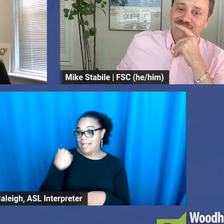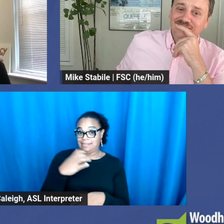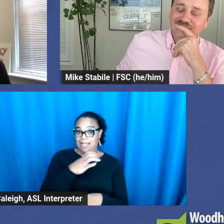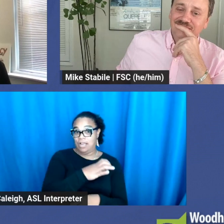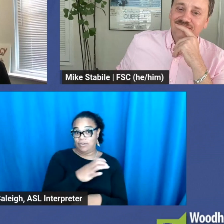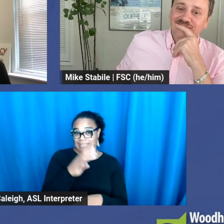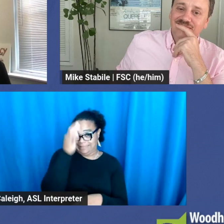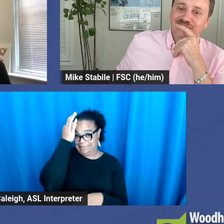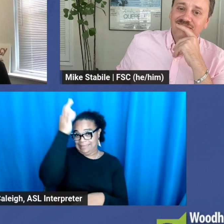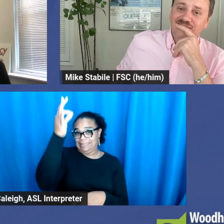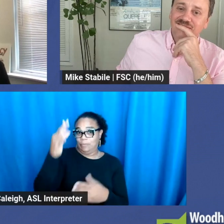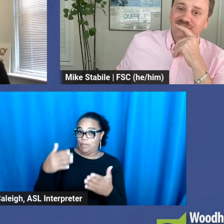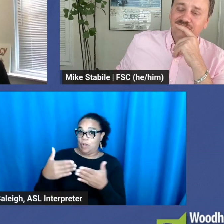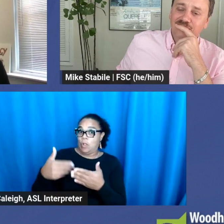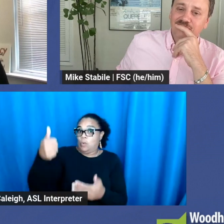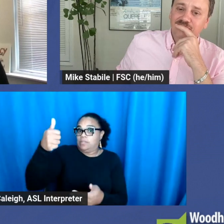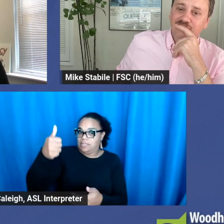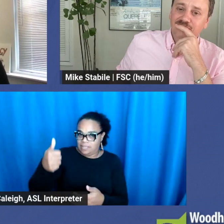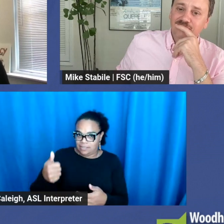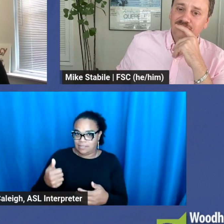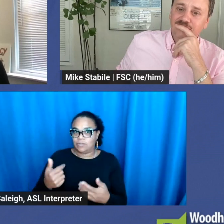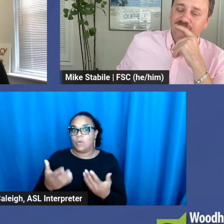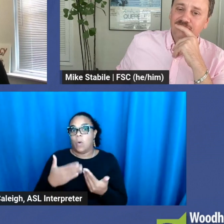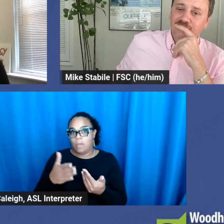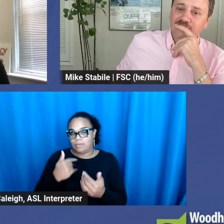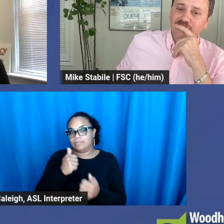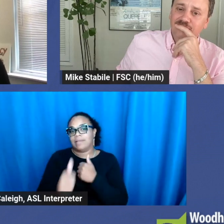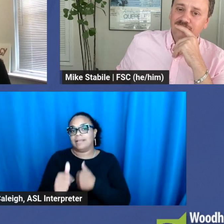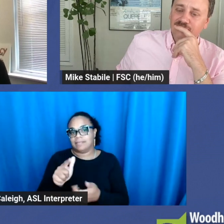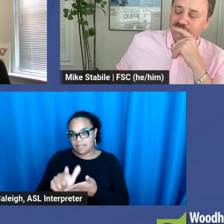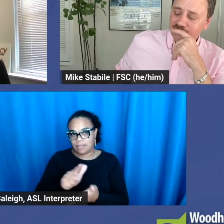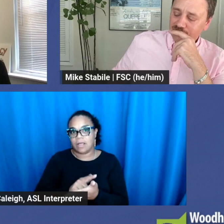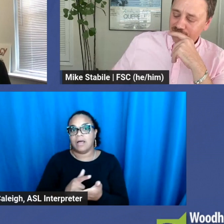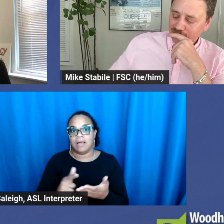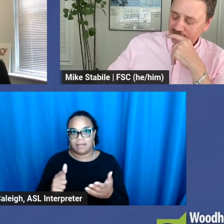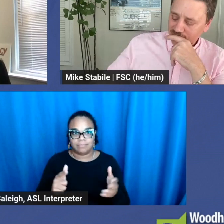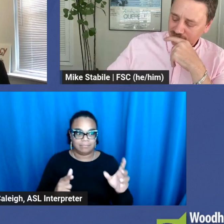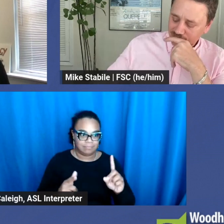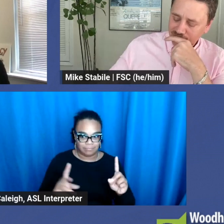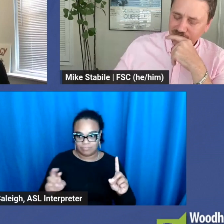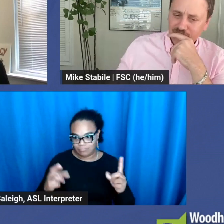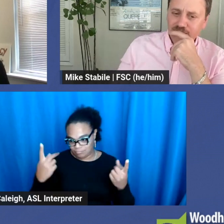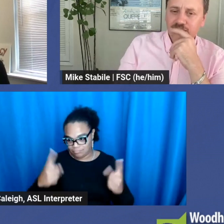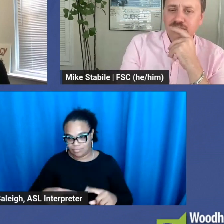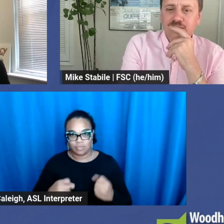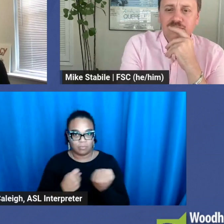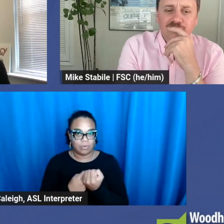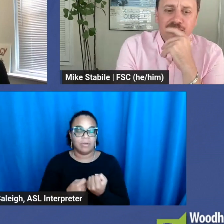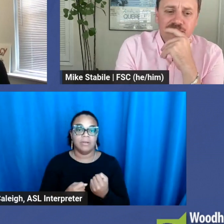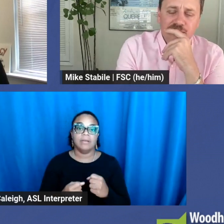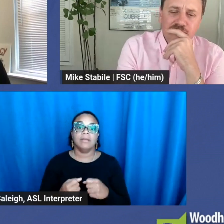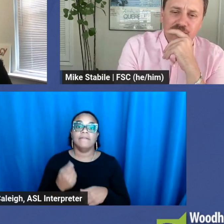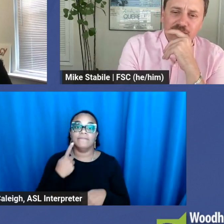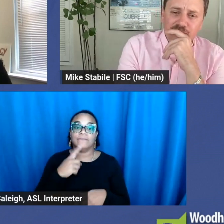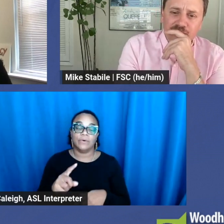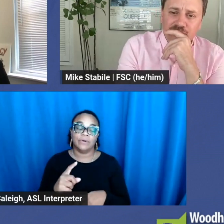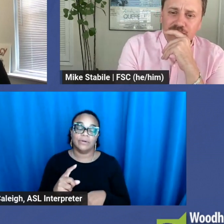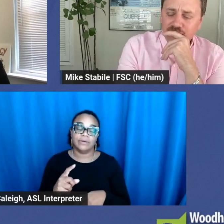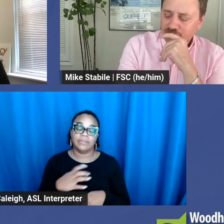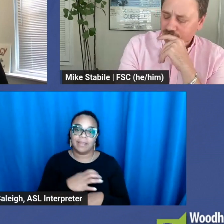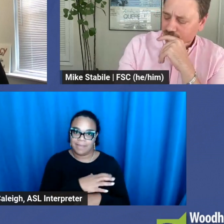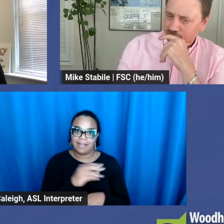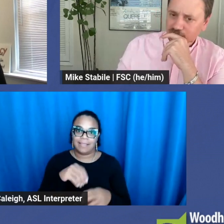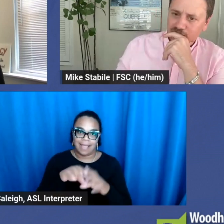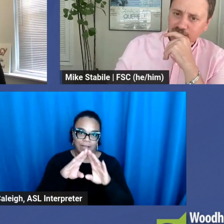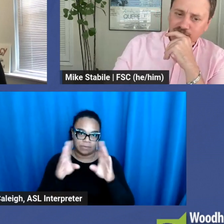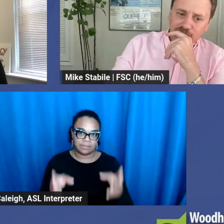ever to having a law actually advance. A bipartisan law came out of the committee in the House,